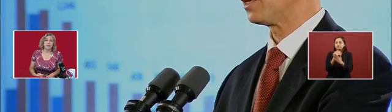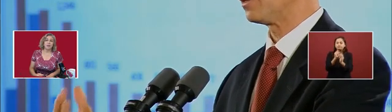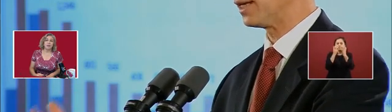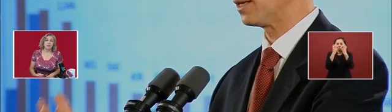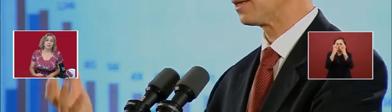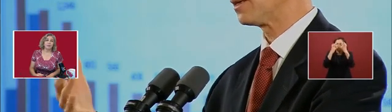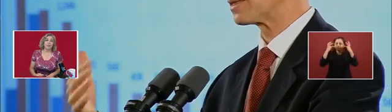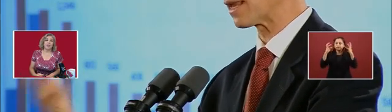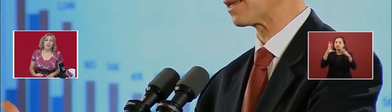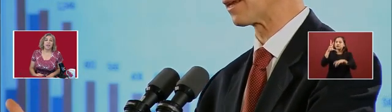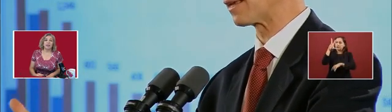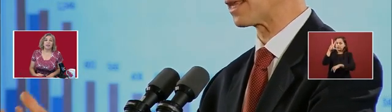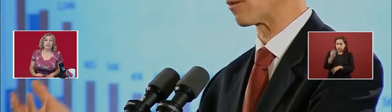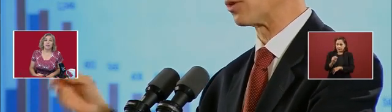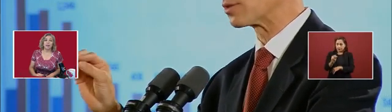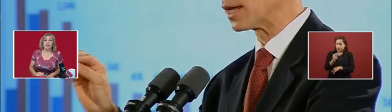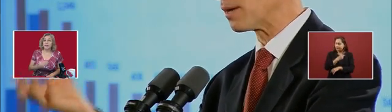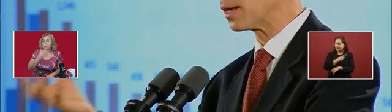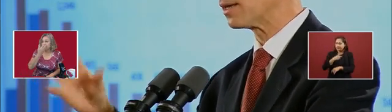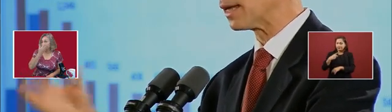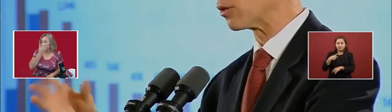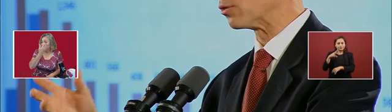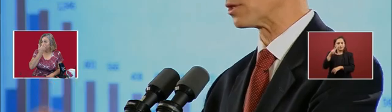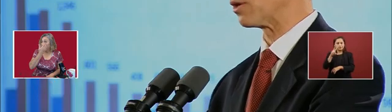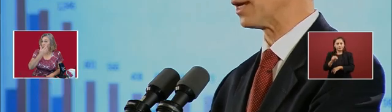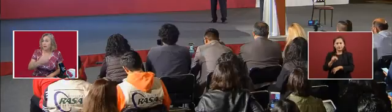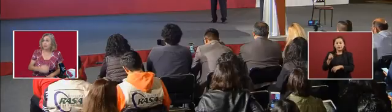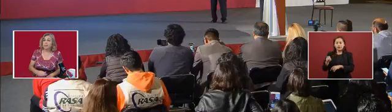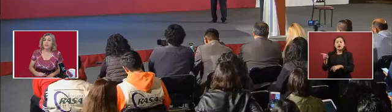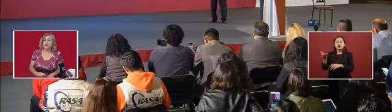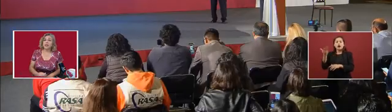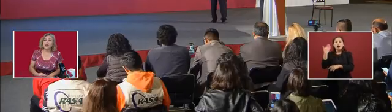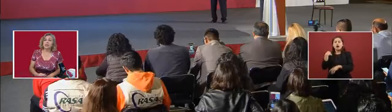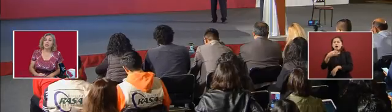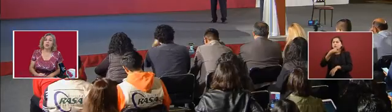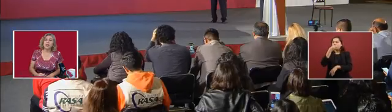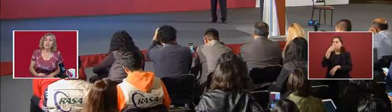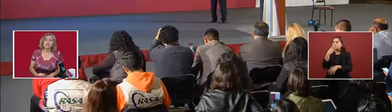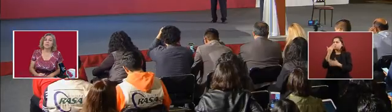the beginning. But first you gotta ask for help. If the person stays,